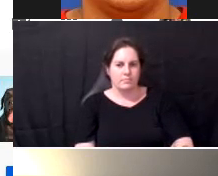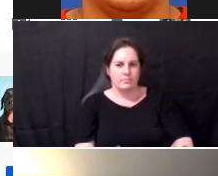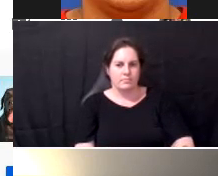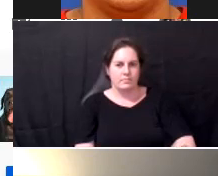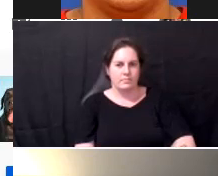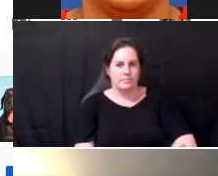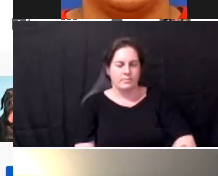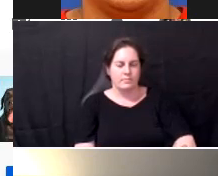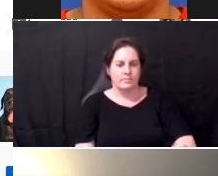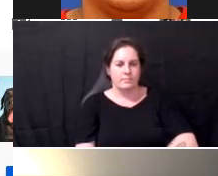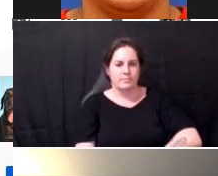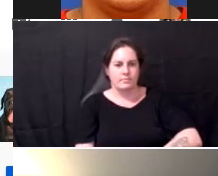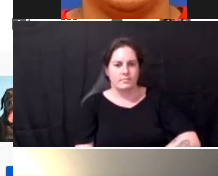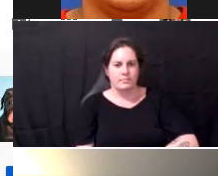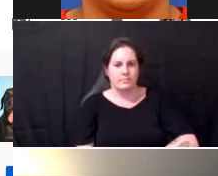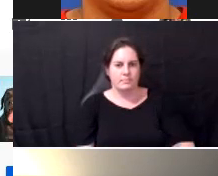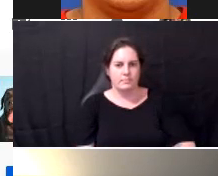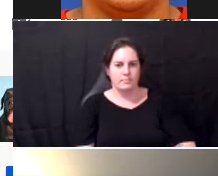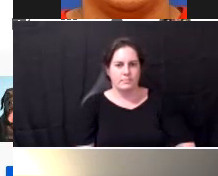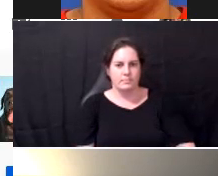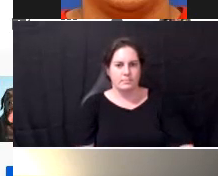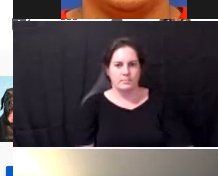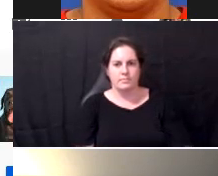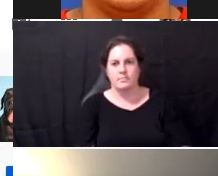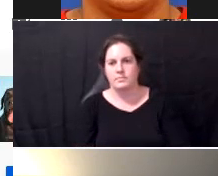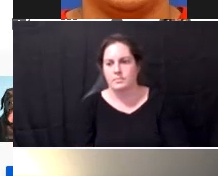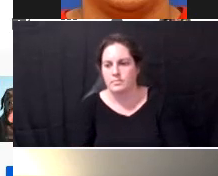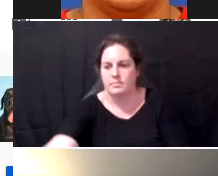constant acceleration means we're going to have